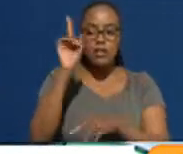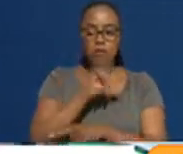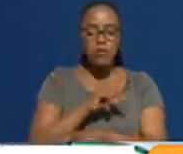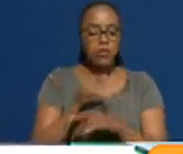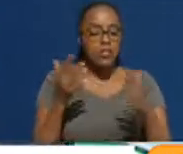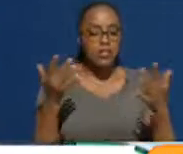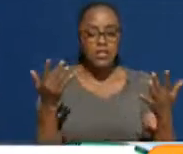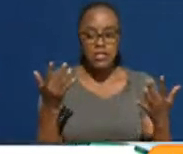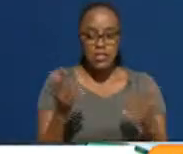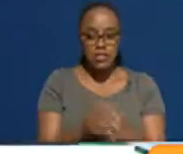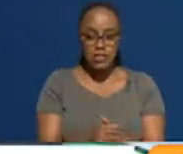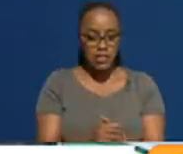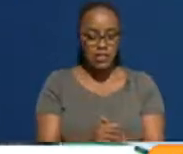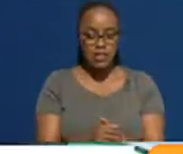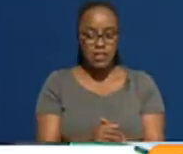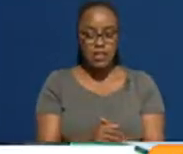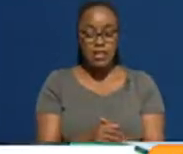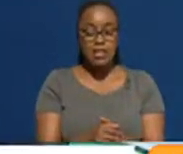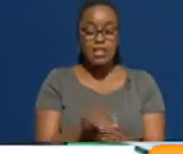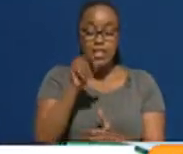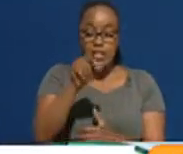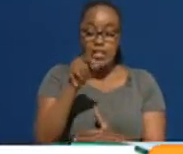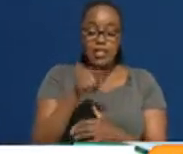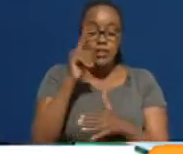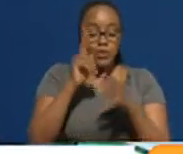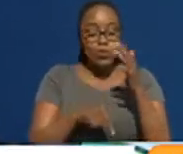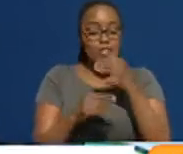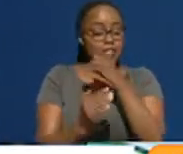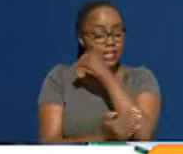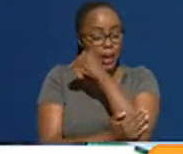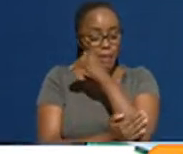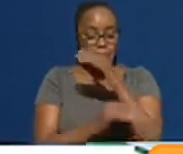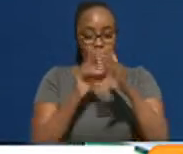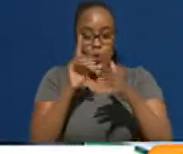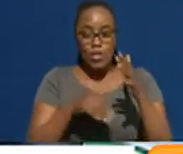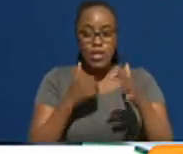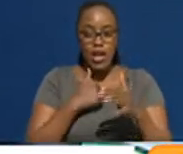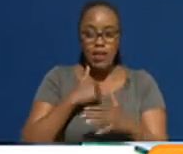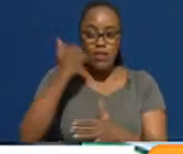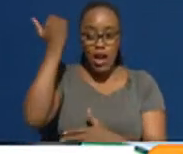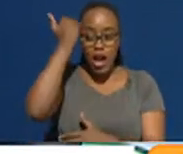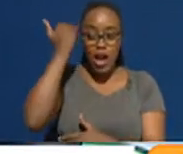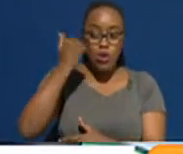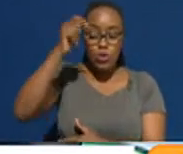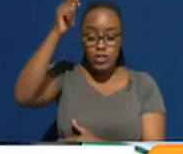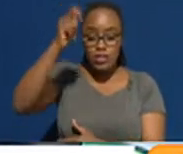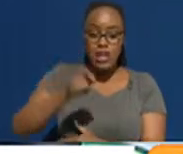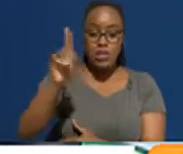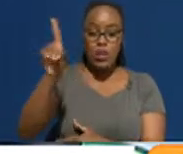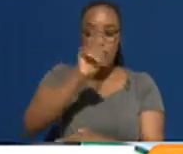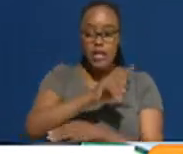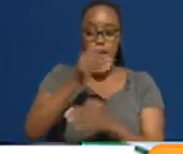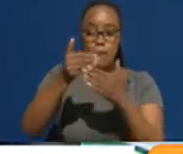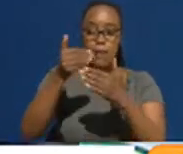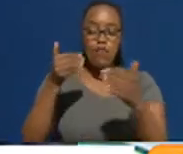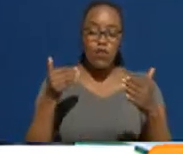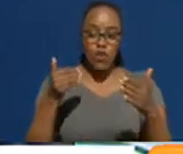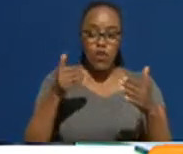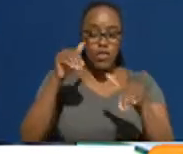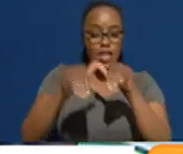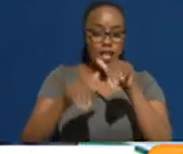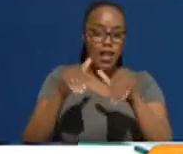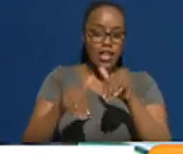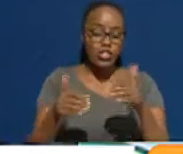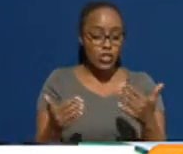that. And what is even worse is that there was a court judgment a day before the election.